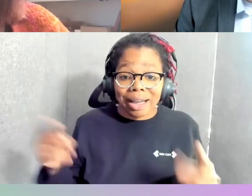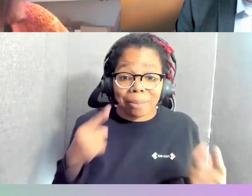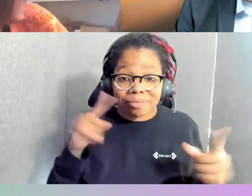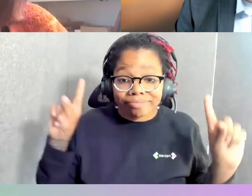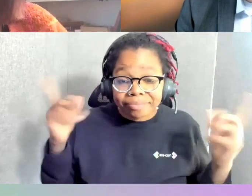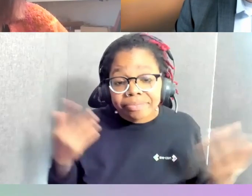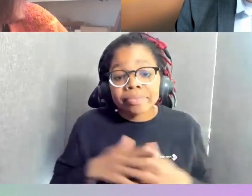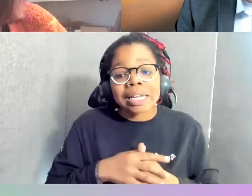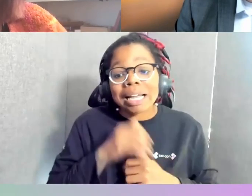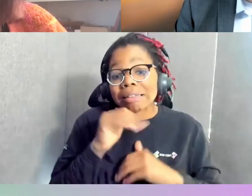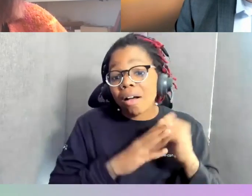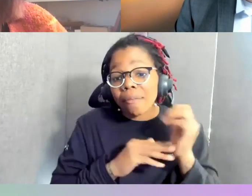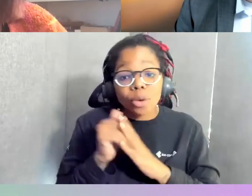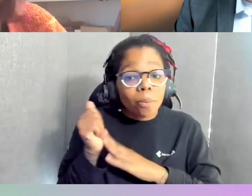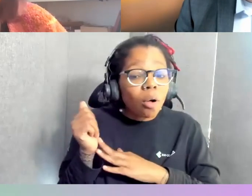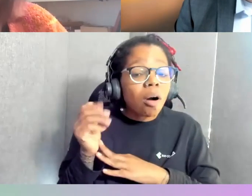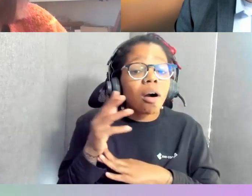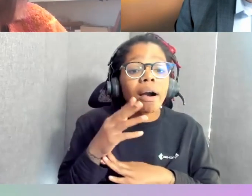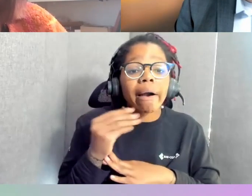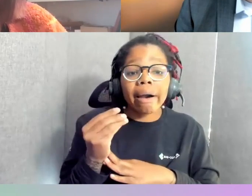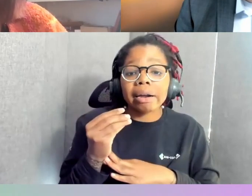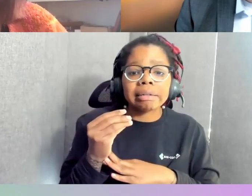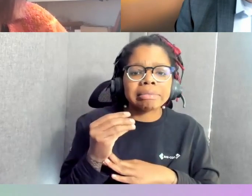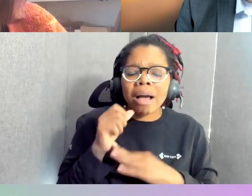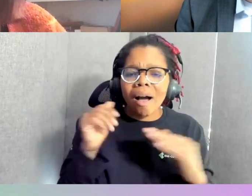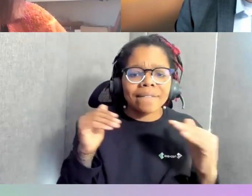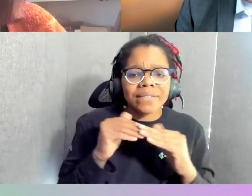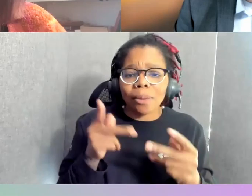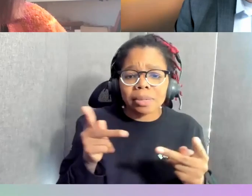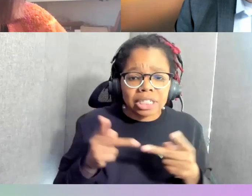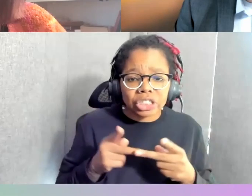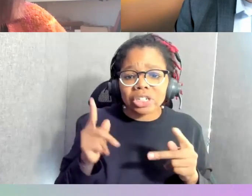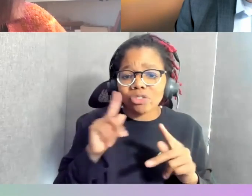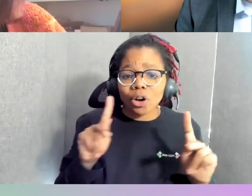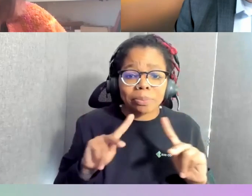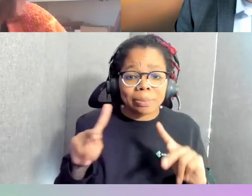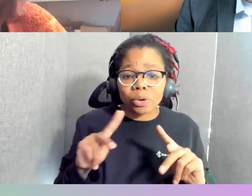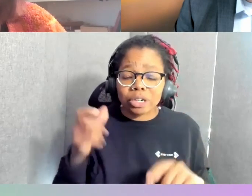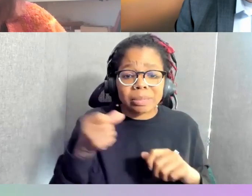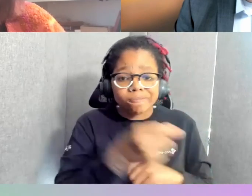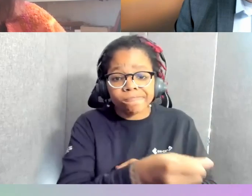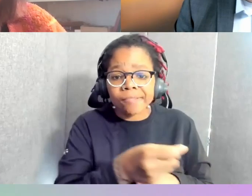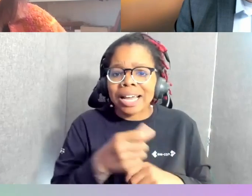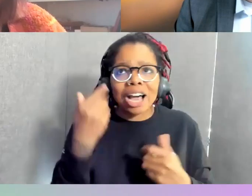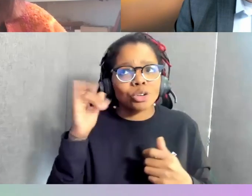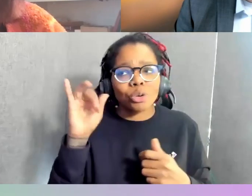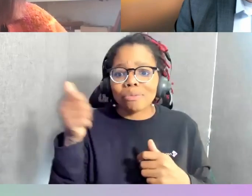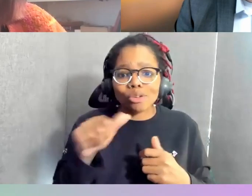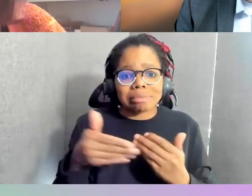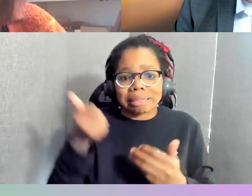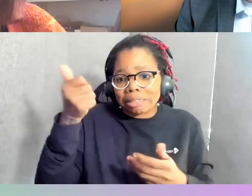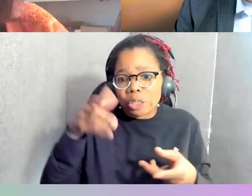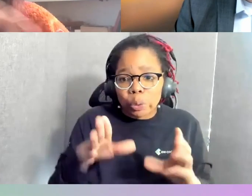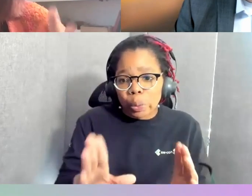So it's an uncomfortable and like I said, unfair position to put them in. I don't know that there's an easier way to be